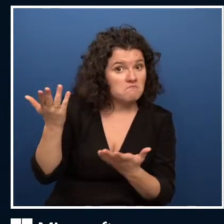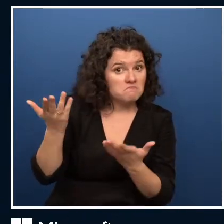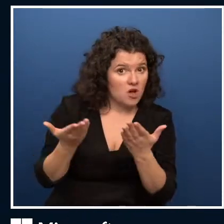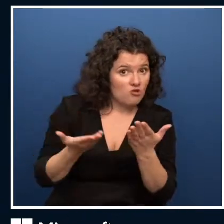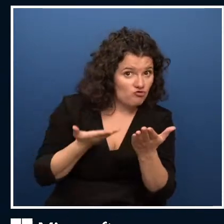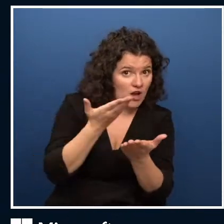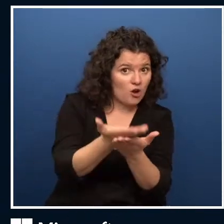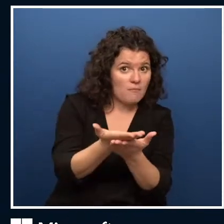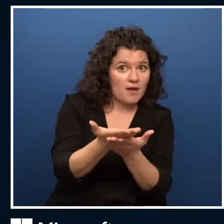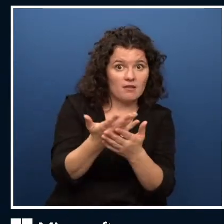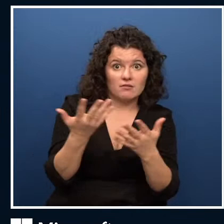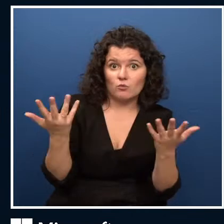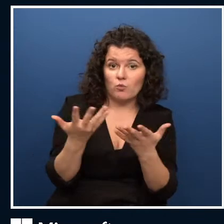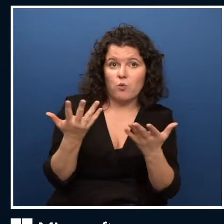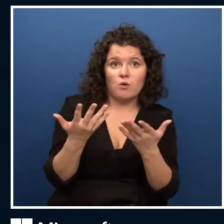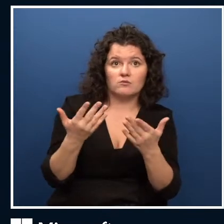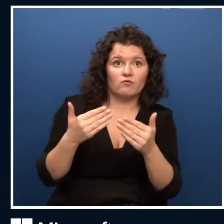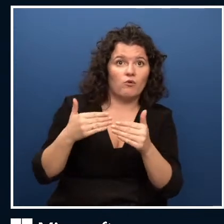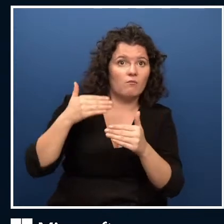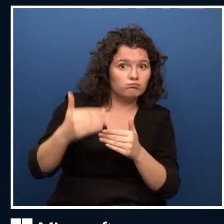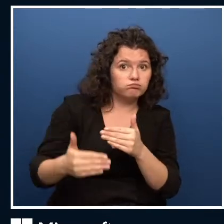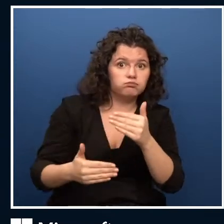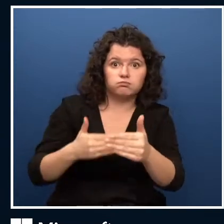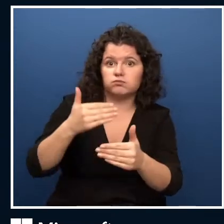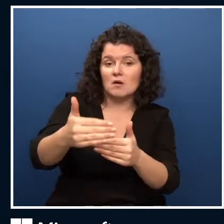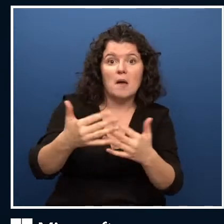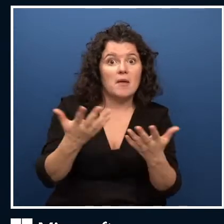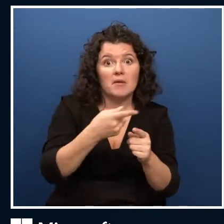step here to maybe build something similar?